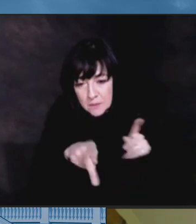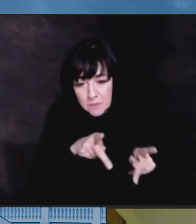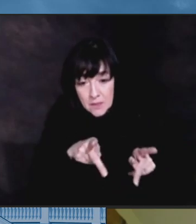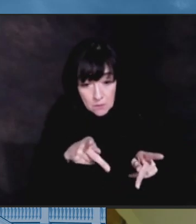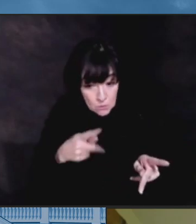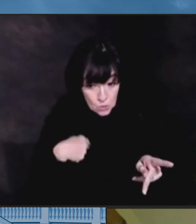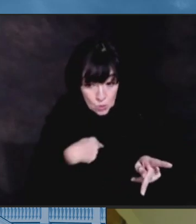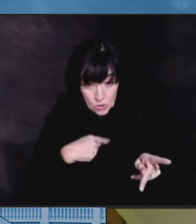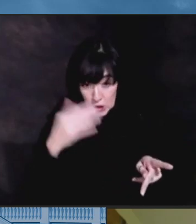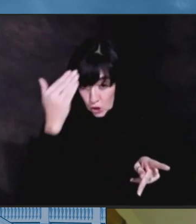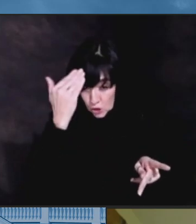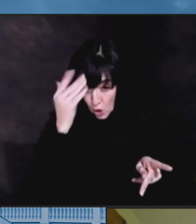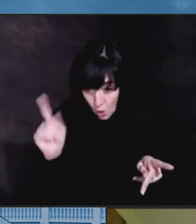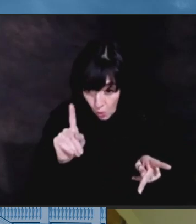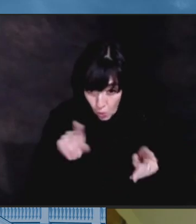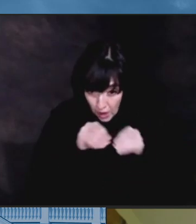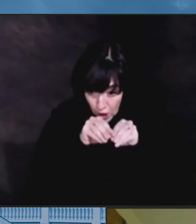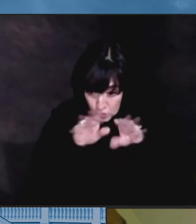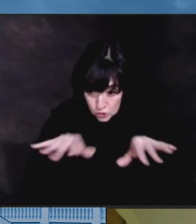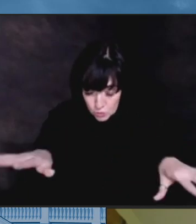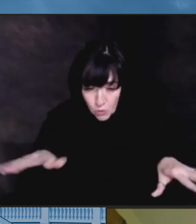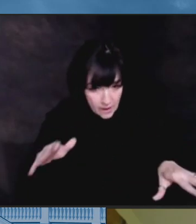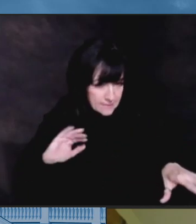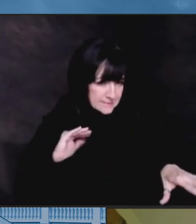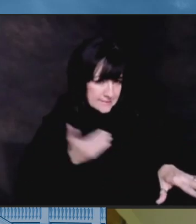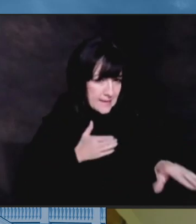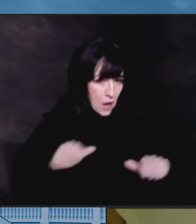our challenge to get folks to do it.